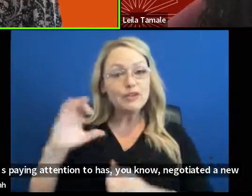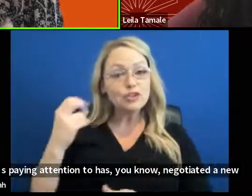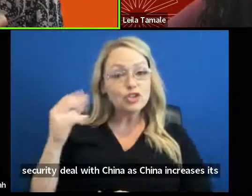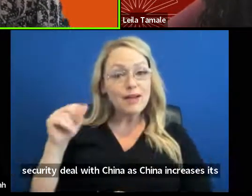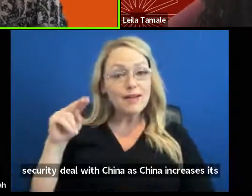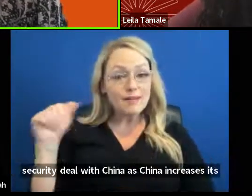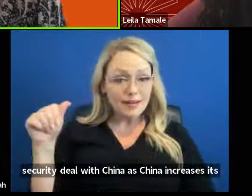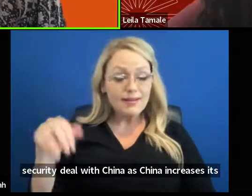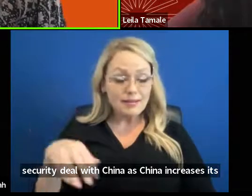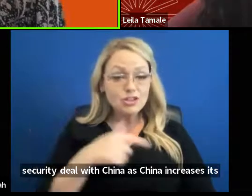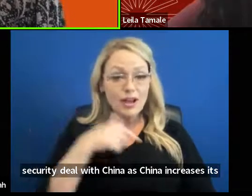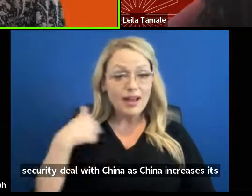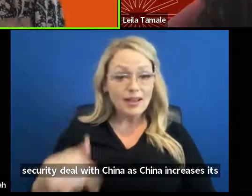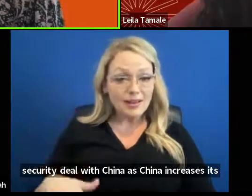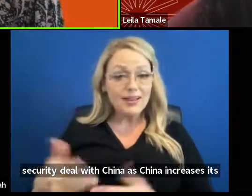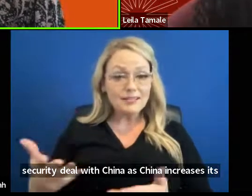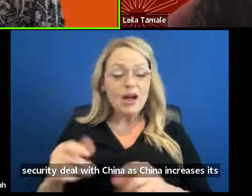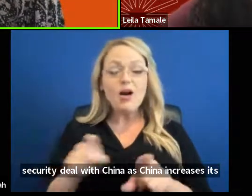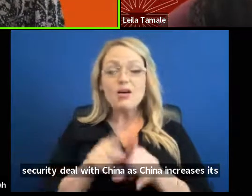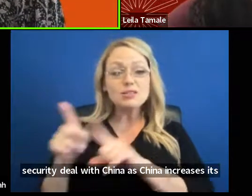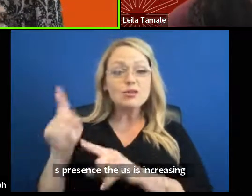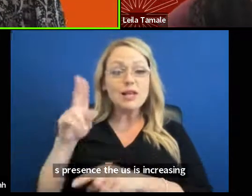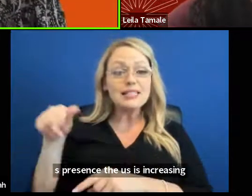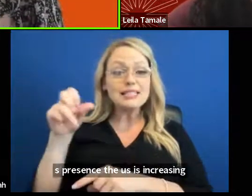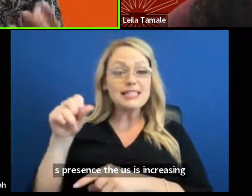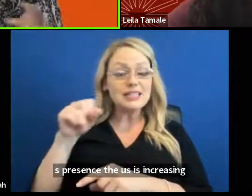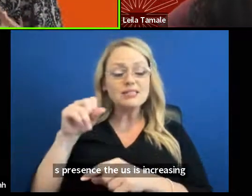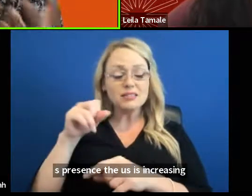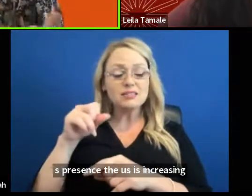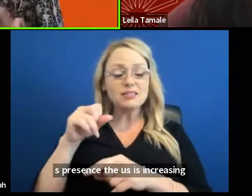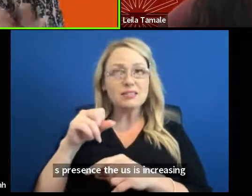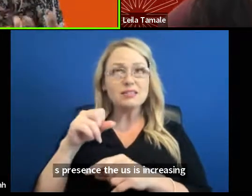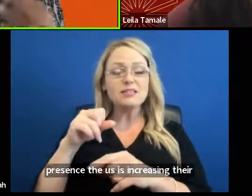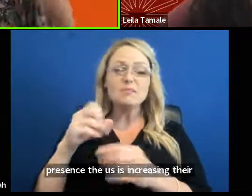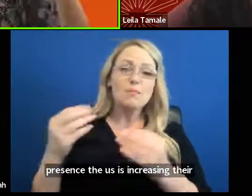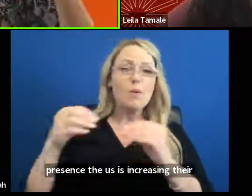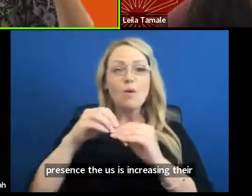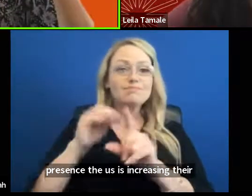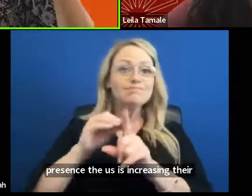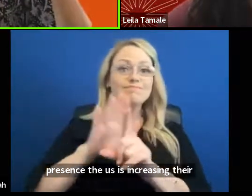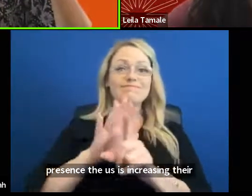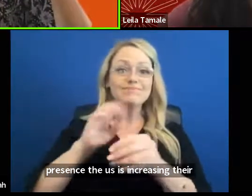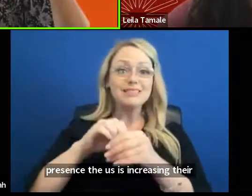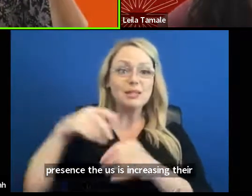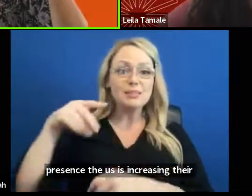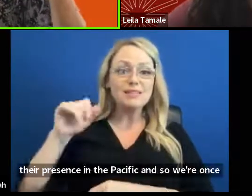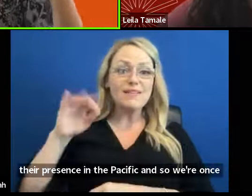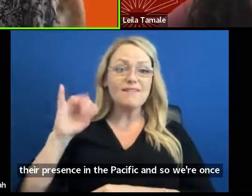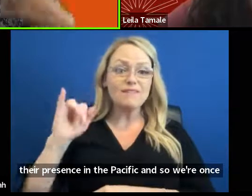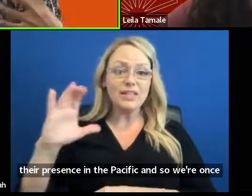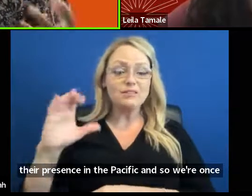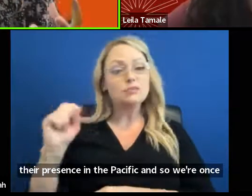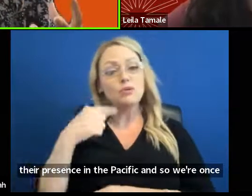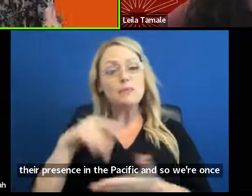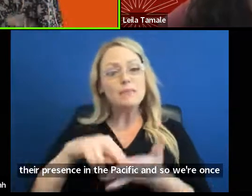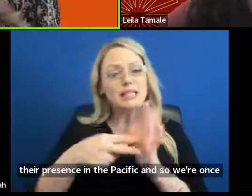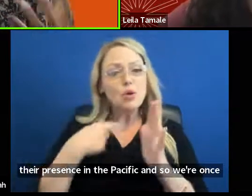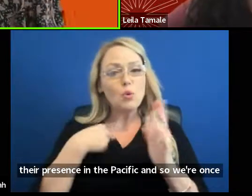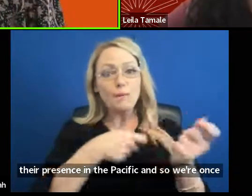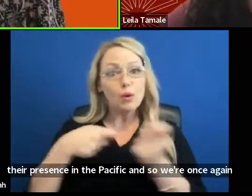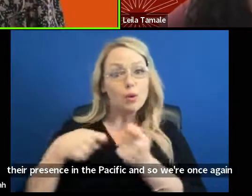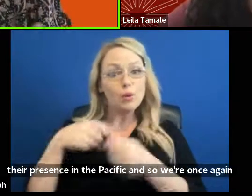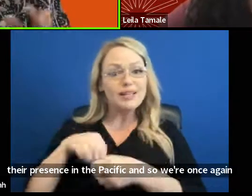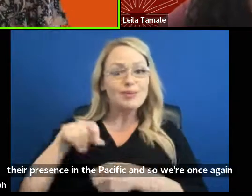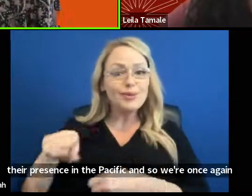is increasing their presence in the Pacific. And so we're once again getting drawn into these like global battles. And I think